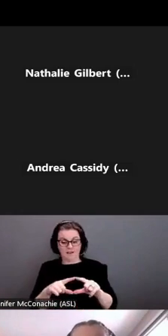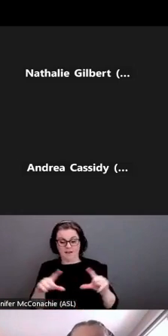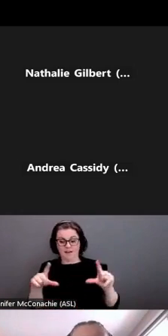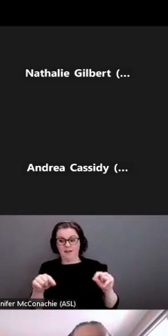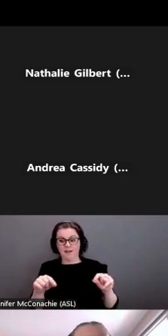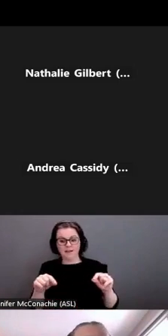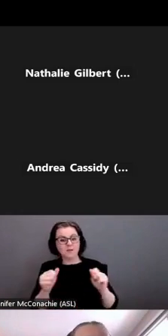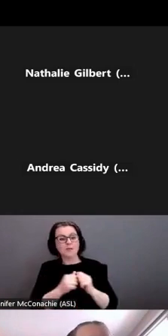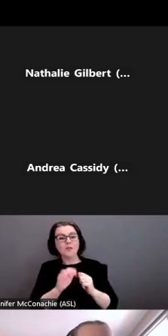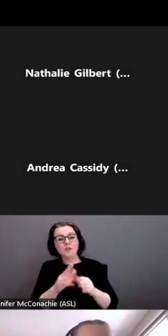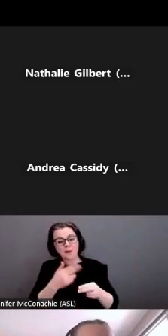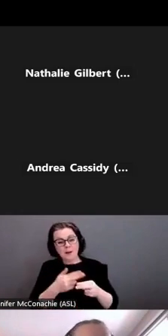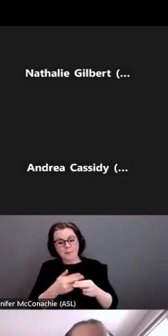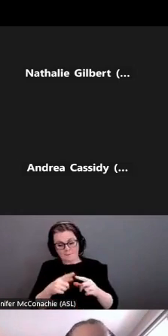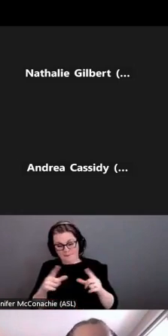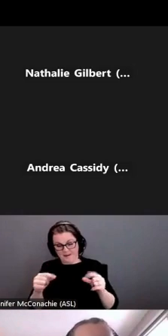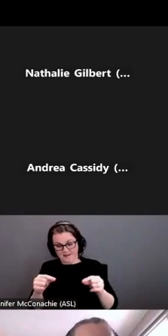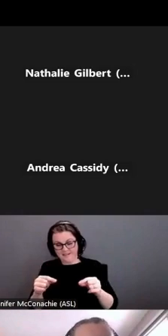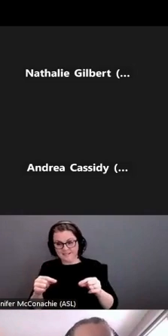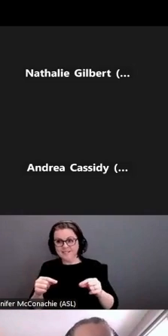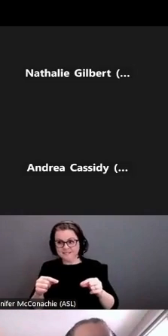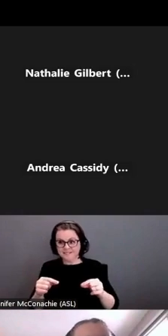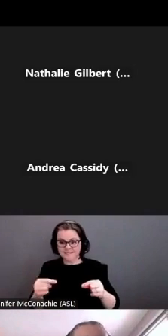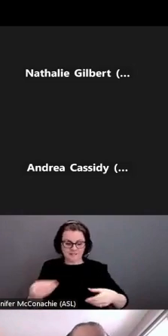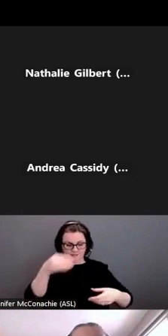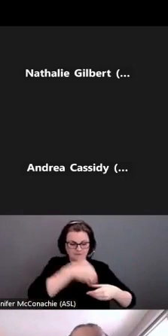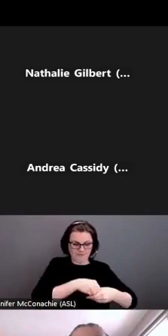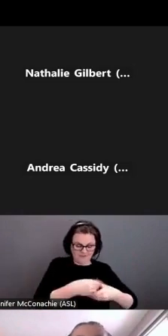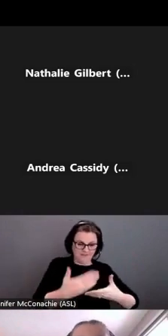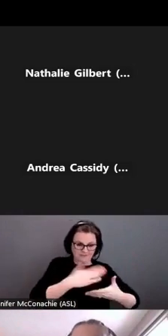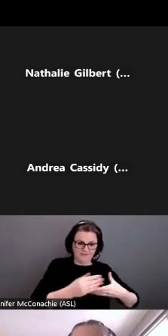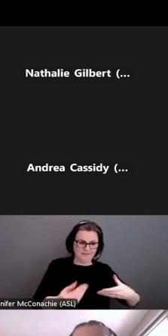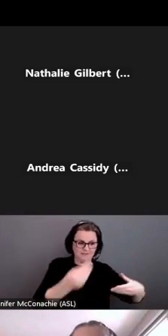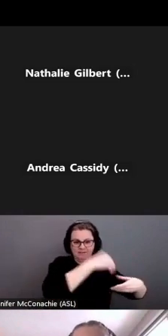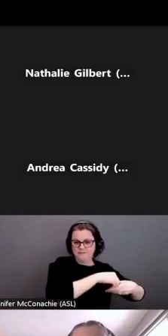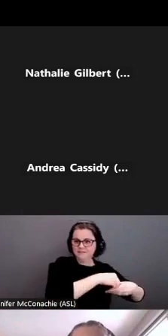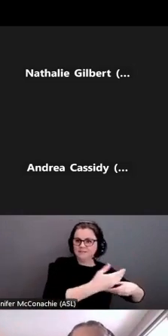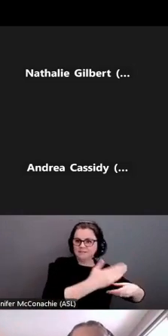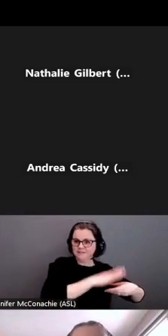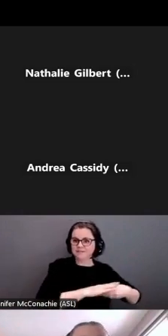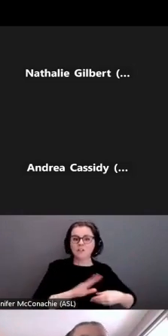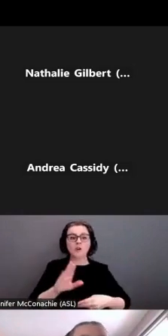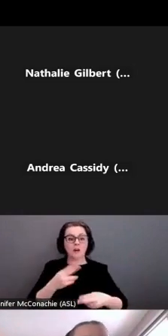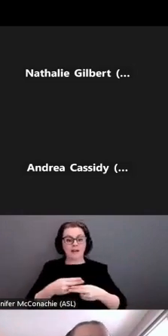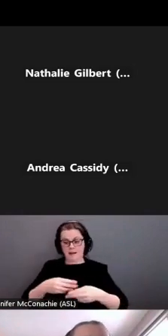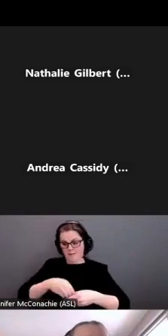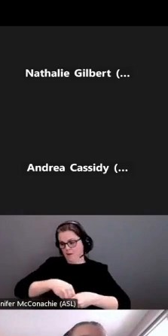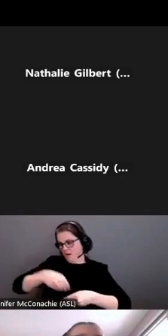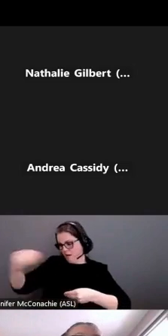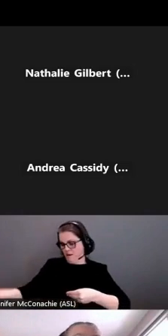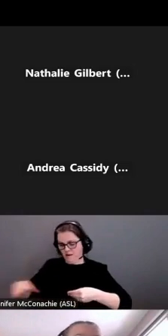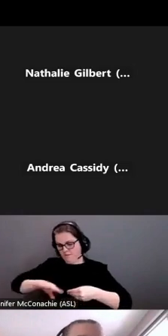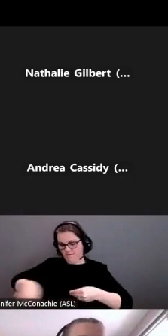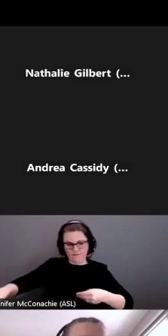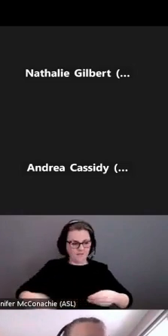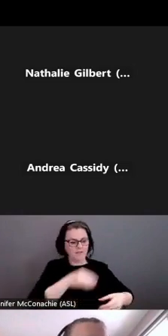name. And then your ballot gets opened up later once it is disassociated with your name. Therefore, though